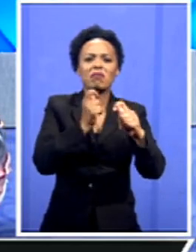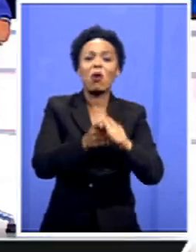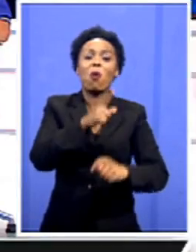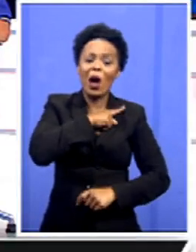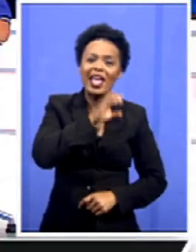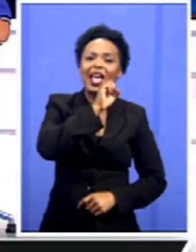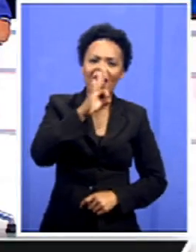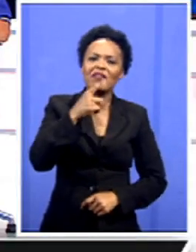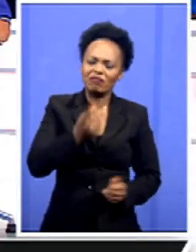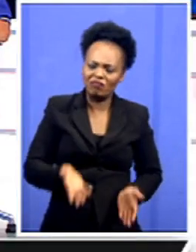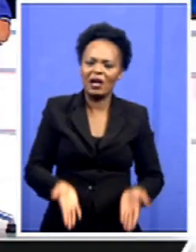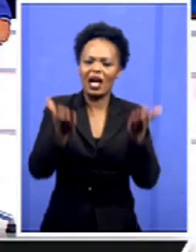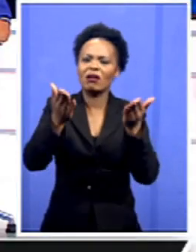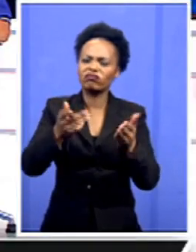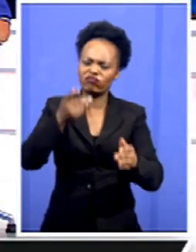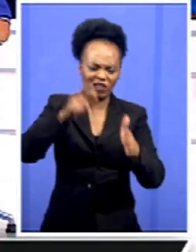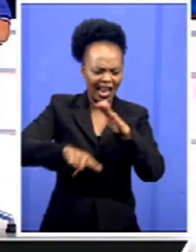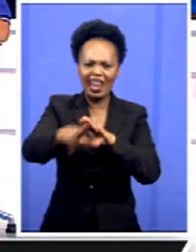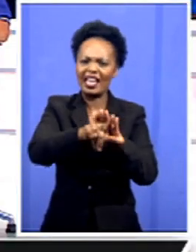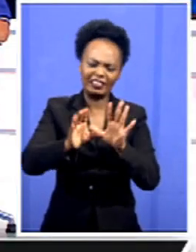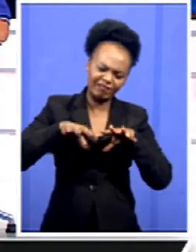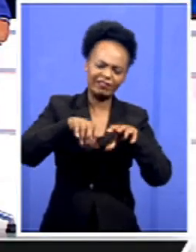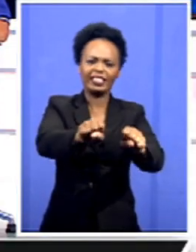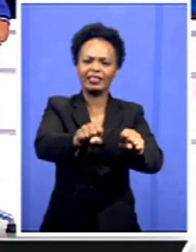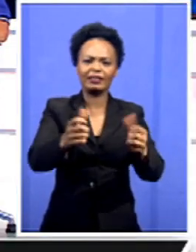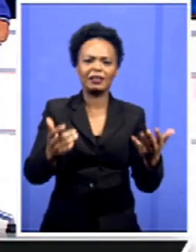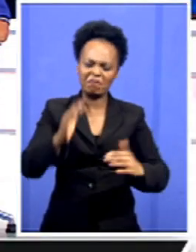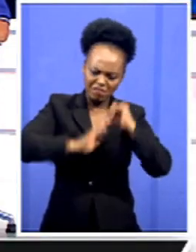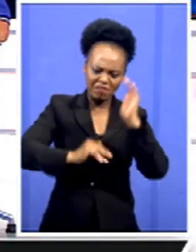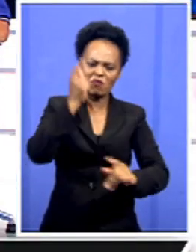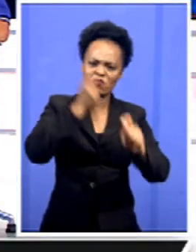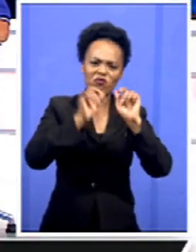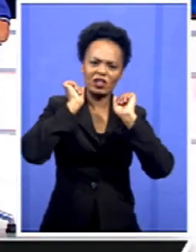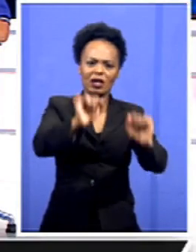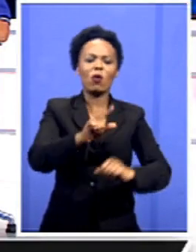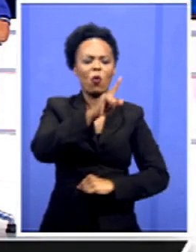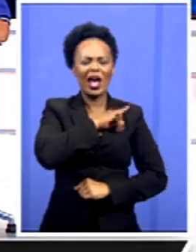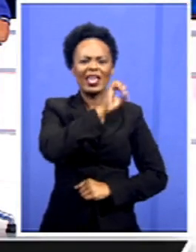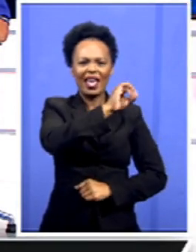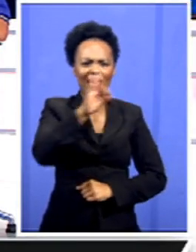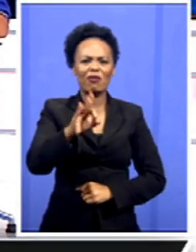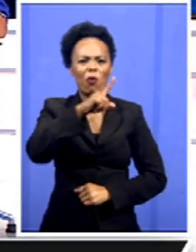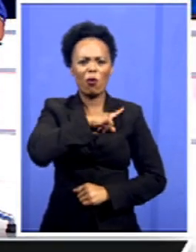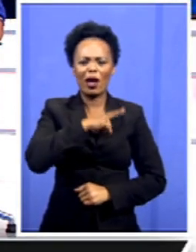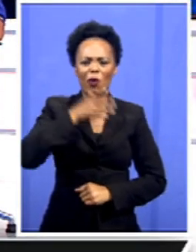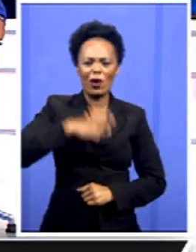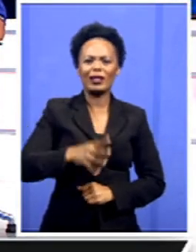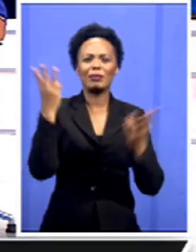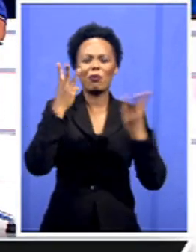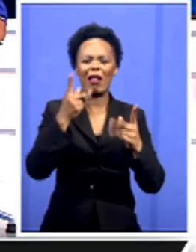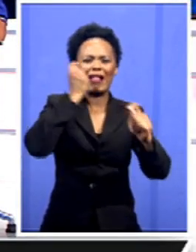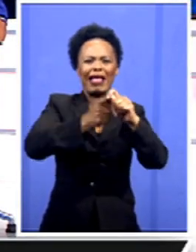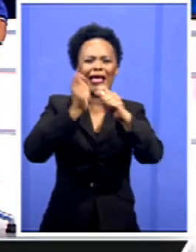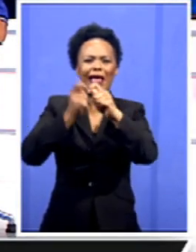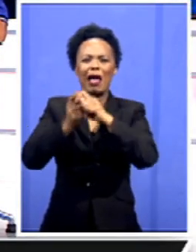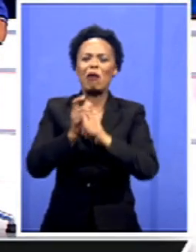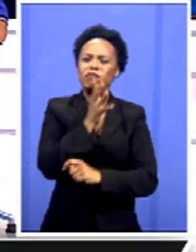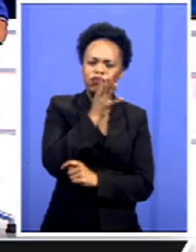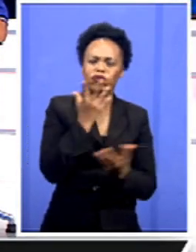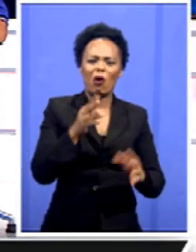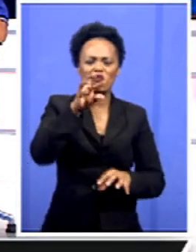EFF. So I have a question for that, for EFF, why they made people to square around. Because now what they